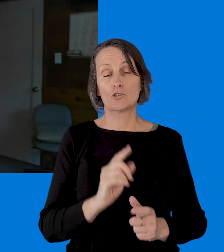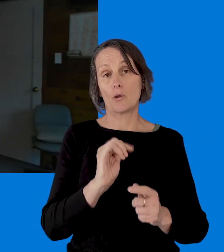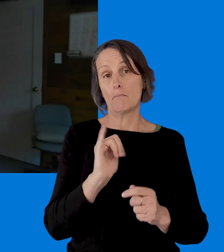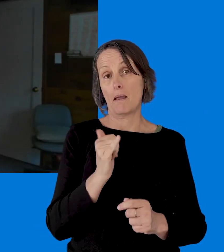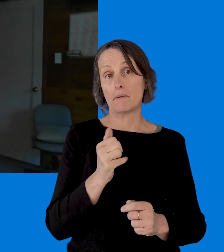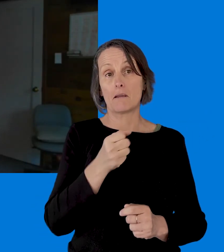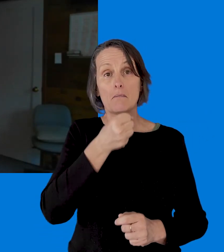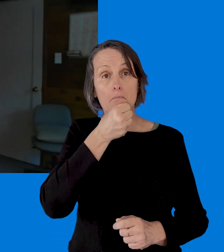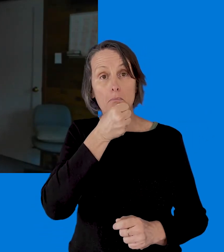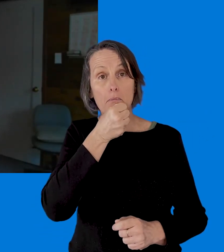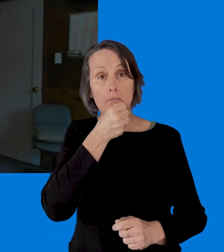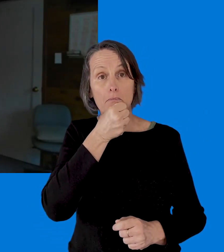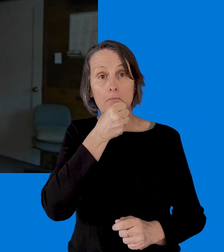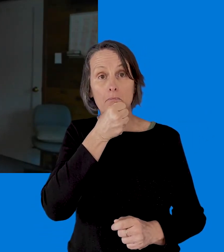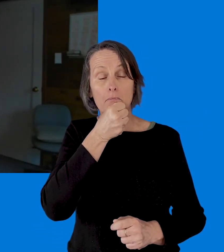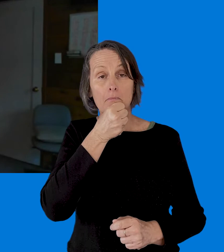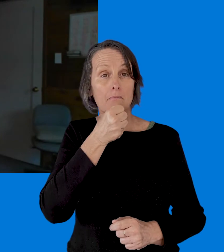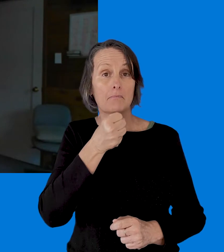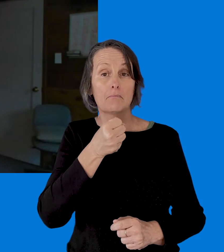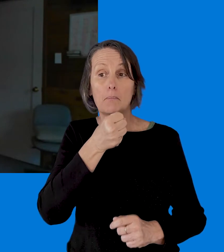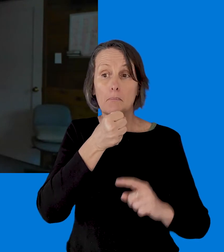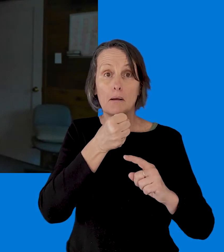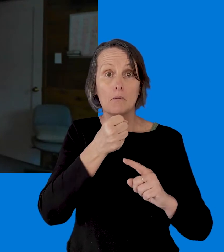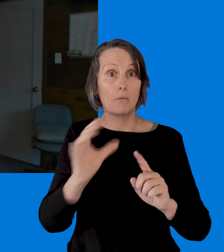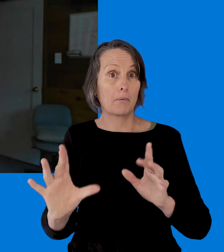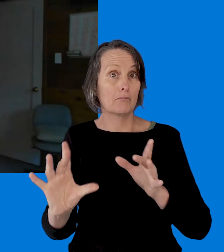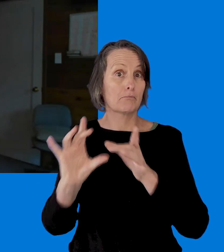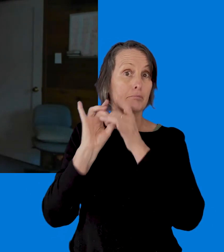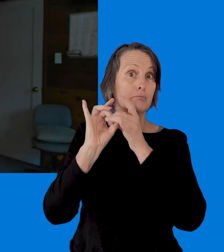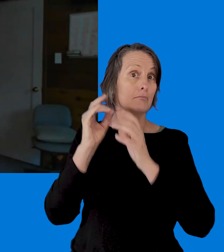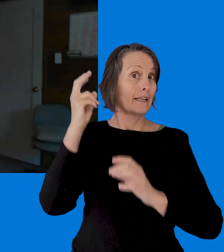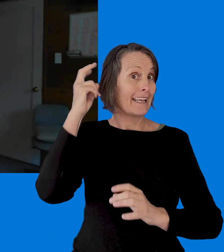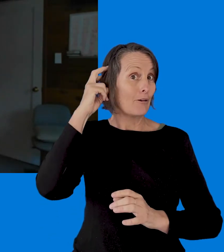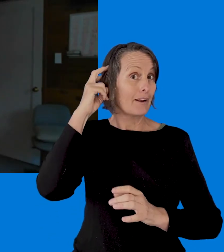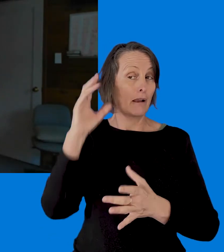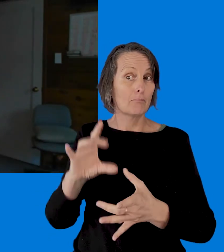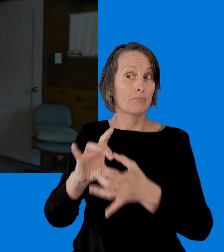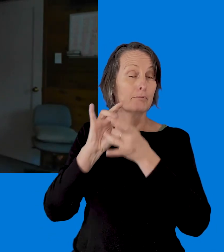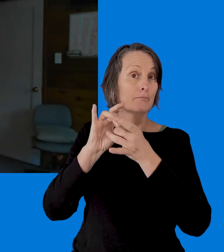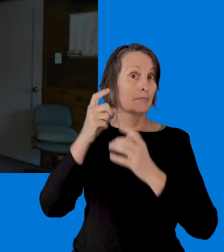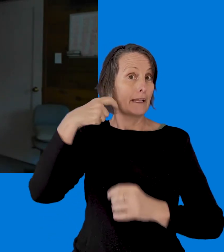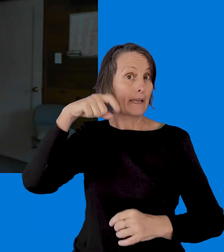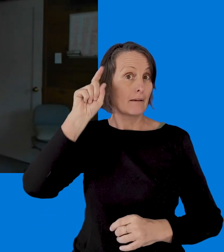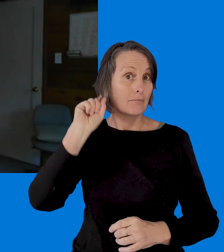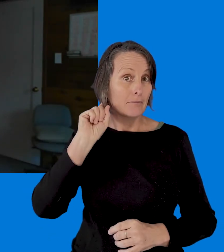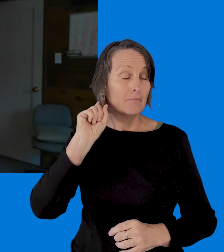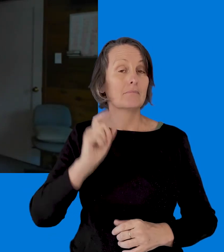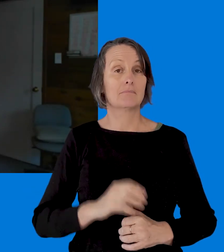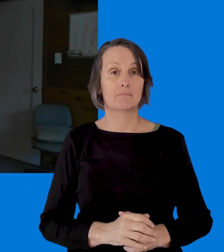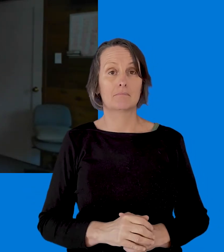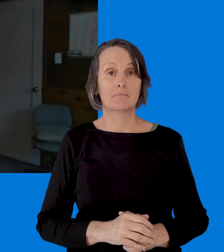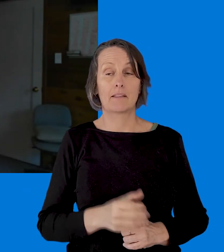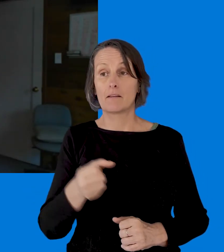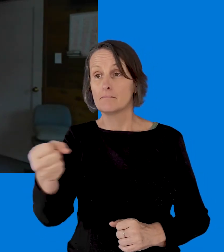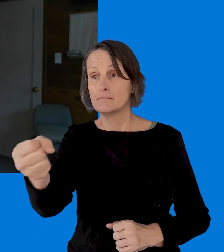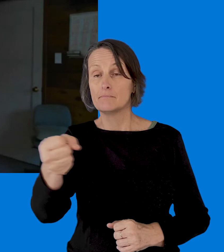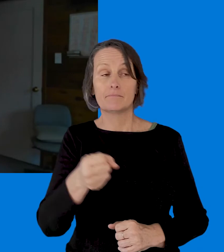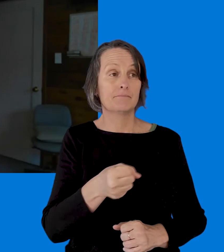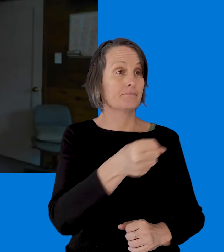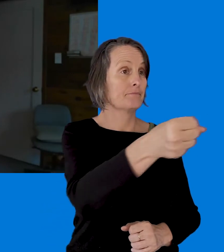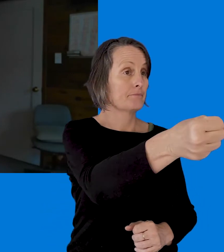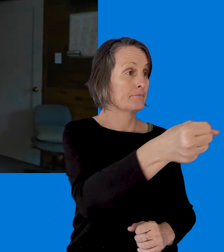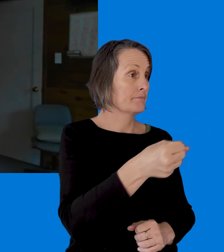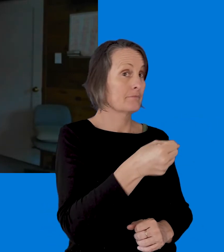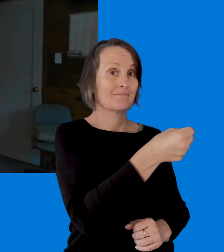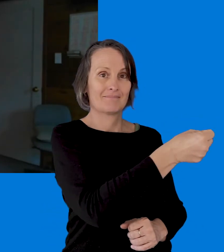or cochlear implants, and that microphone's already being passed around because you want to be able to stream the audio from the student questions